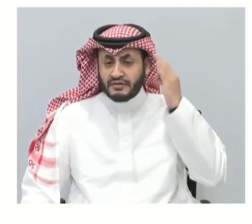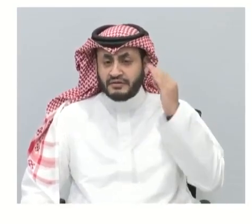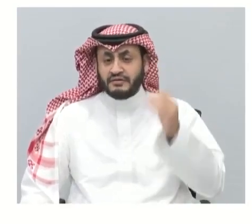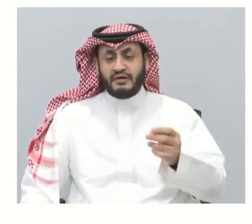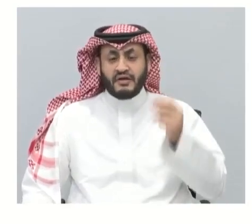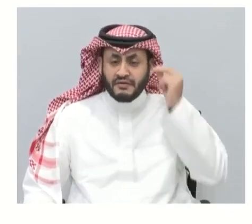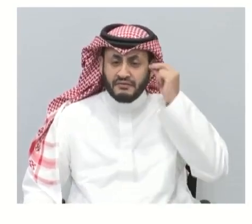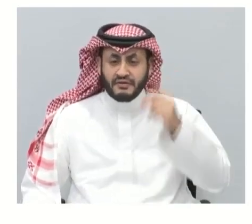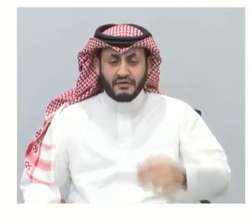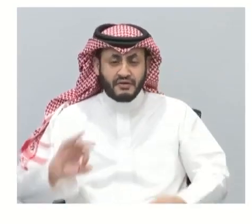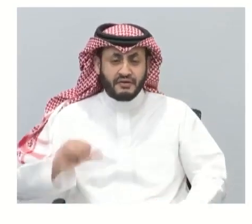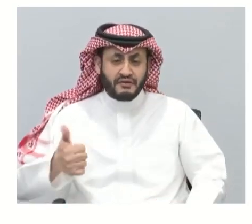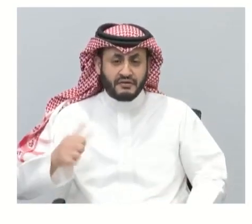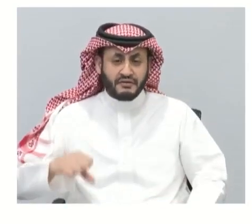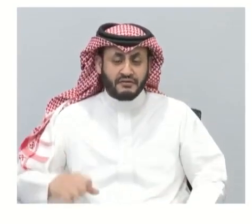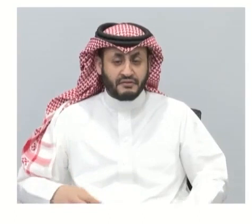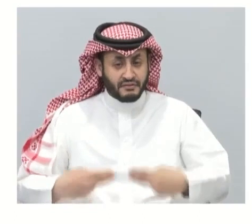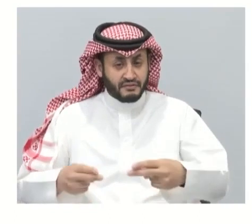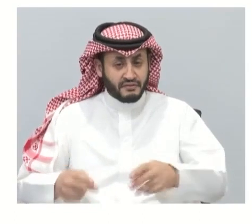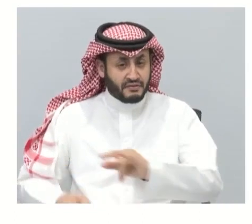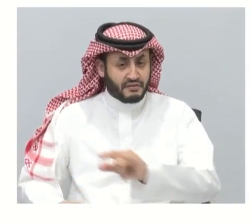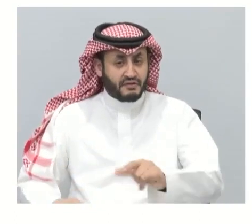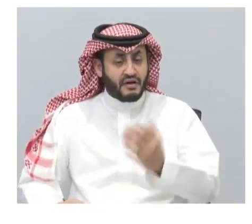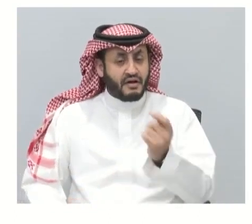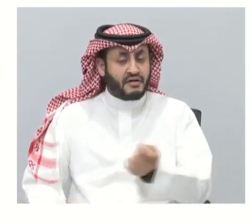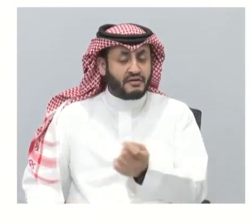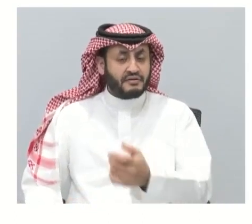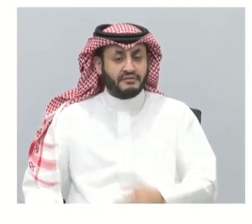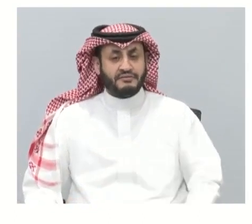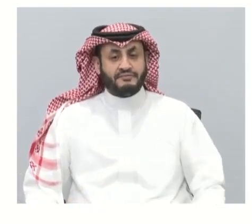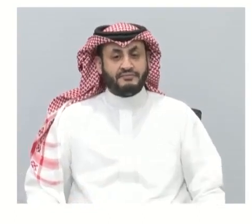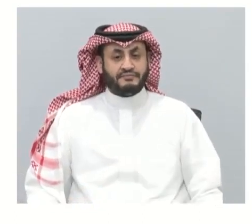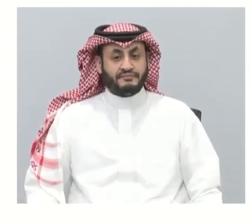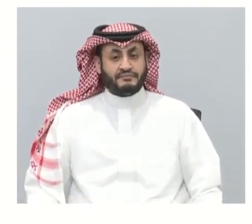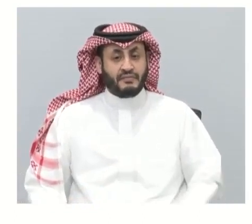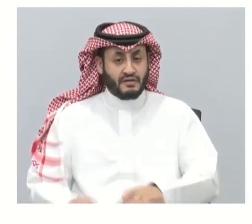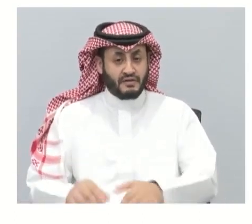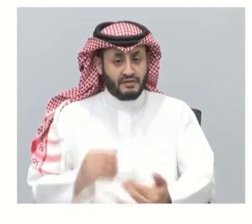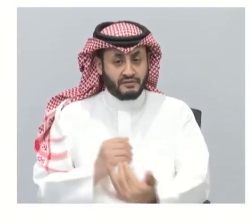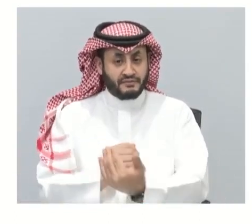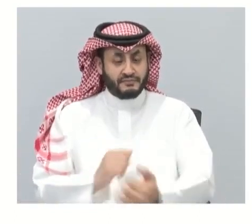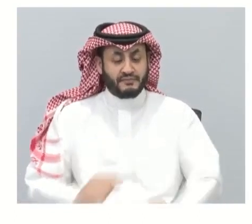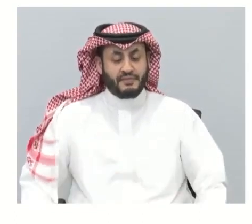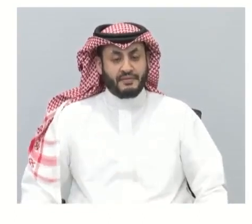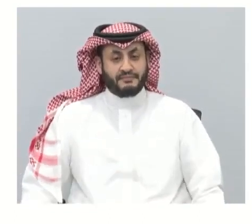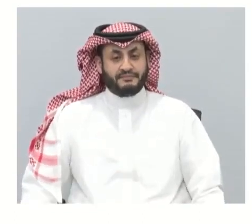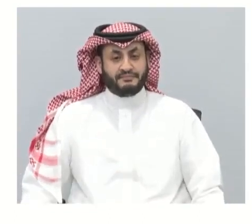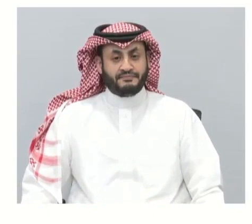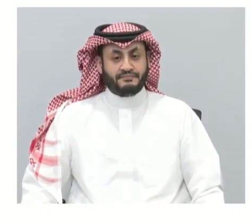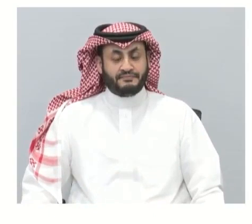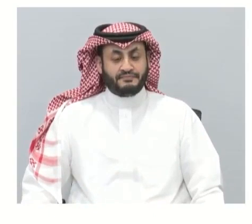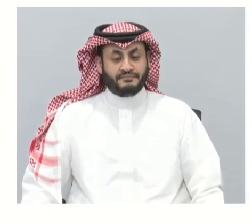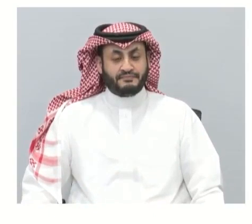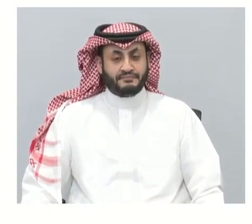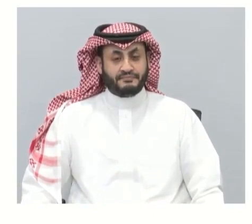the writer think? Is he with or against learning and on the internet? Let's listen.